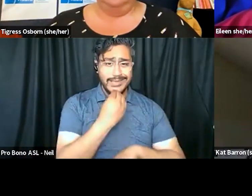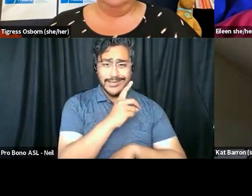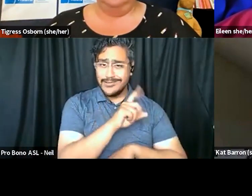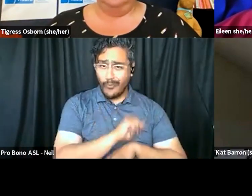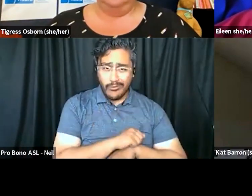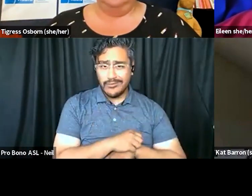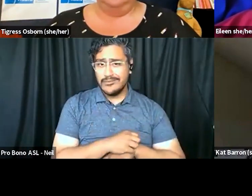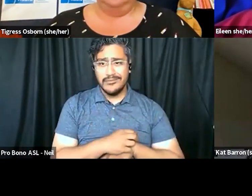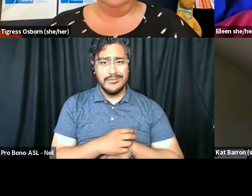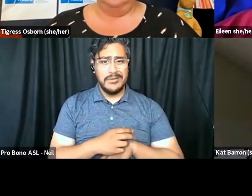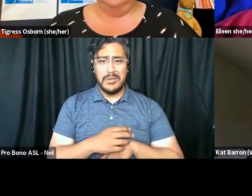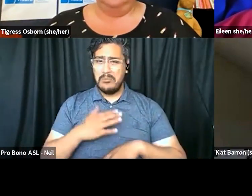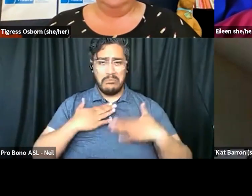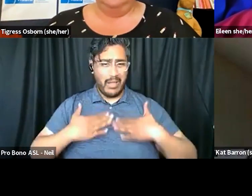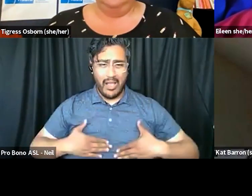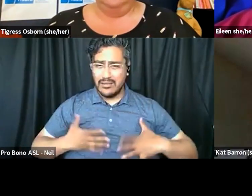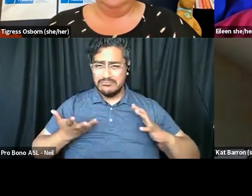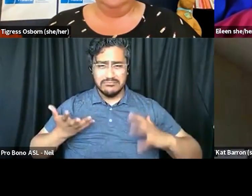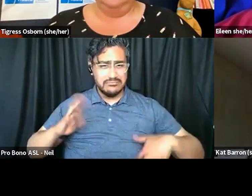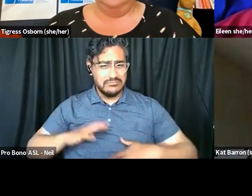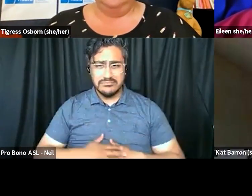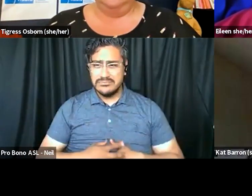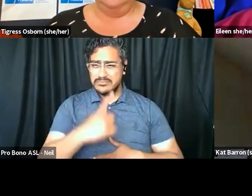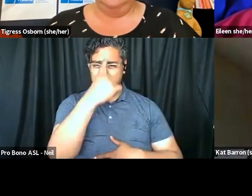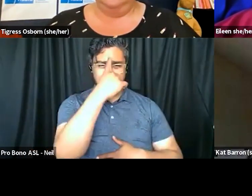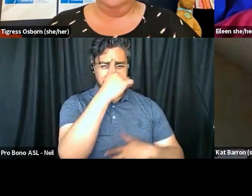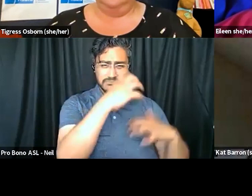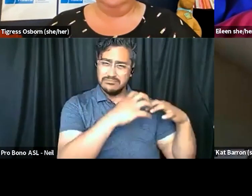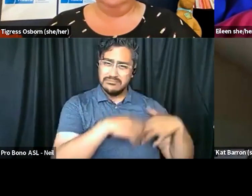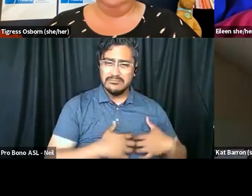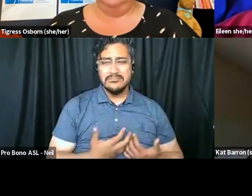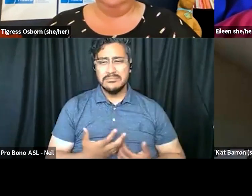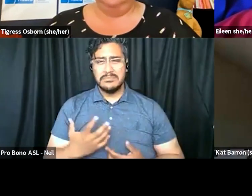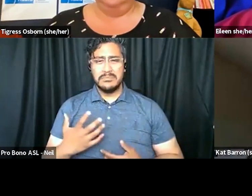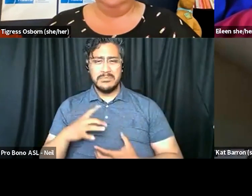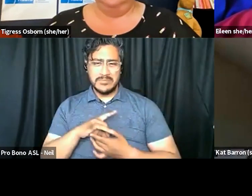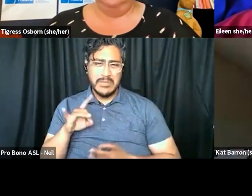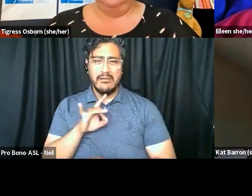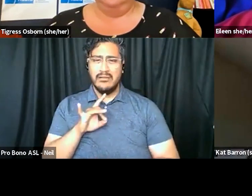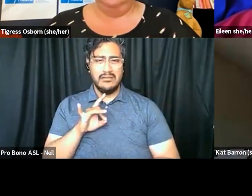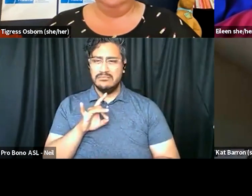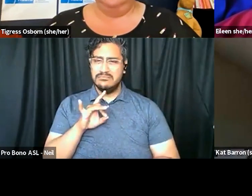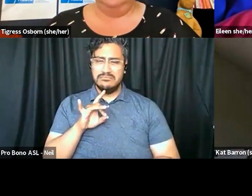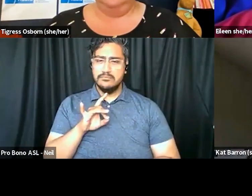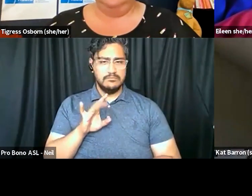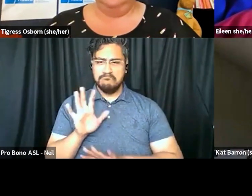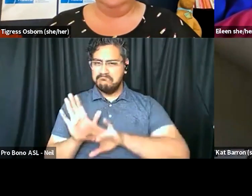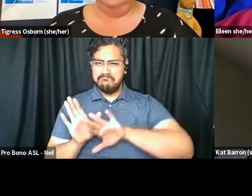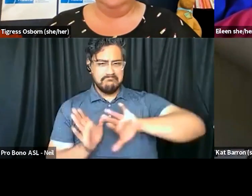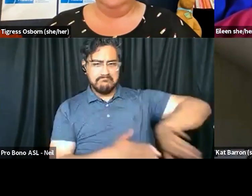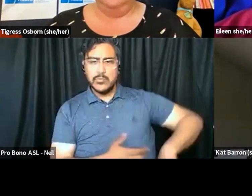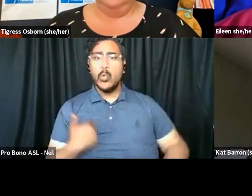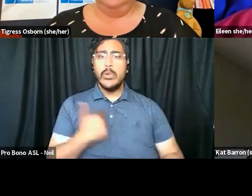bodies, damaged hearts, minds, and spirits, we will heal, teach them a better